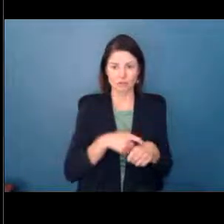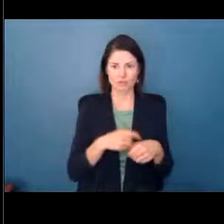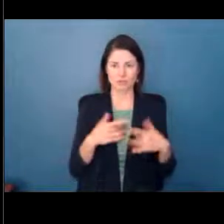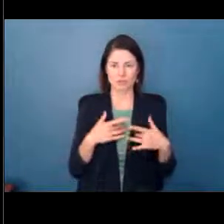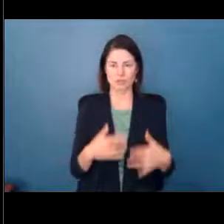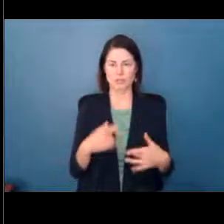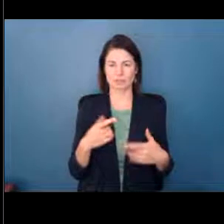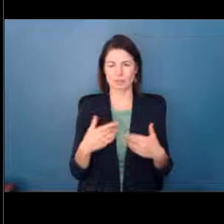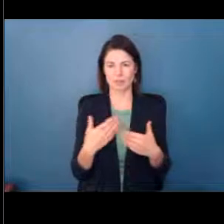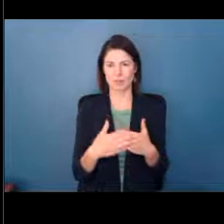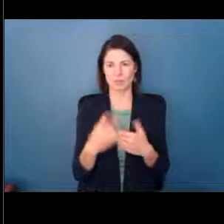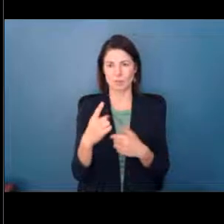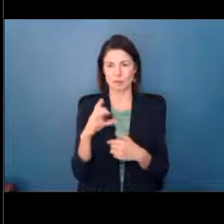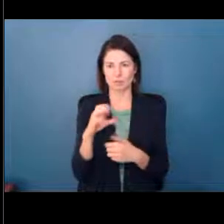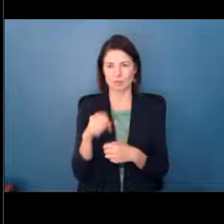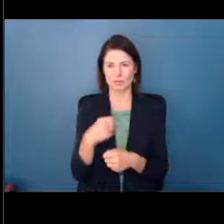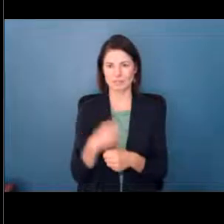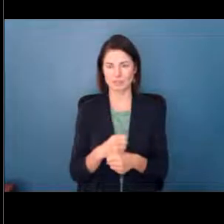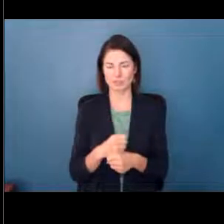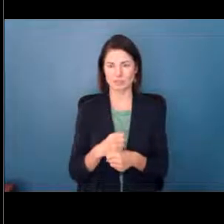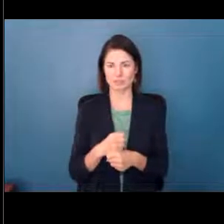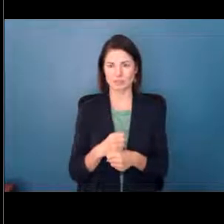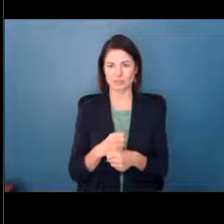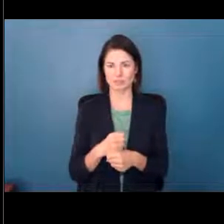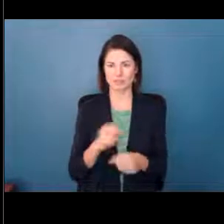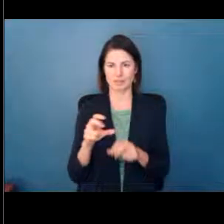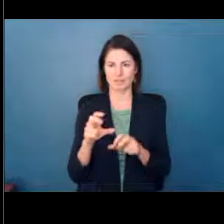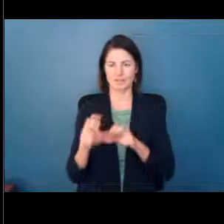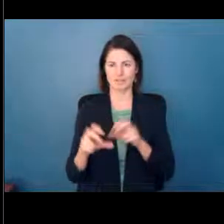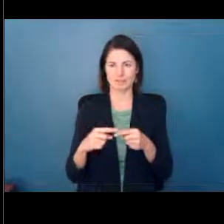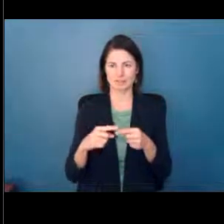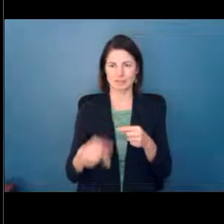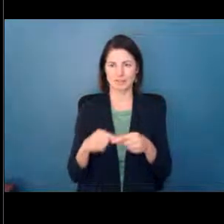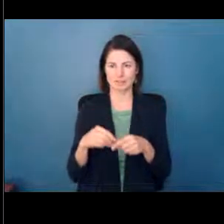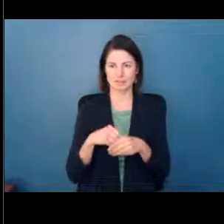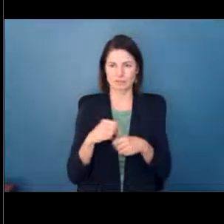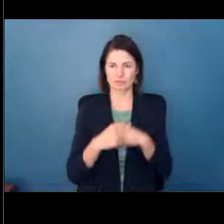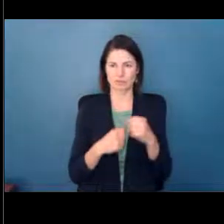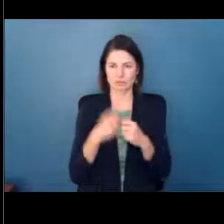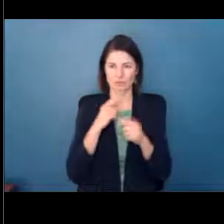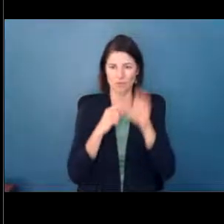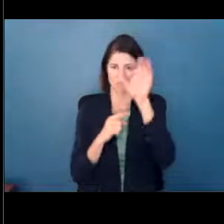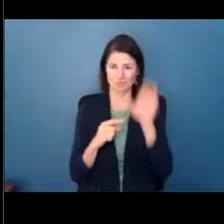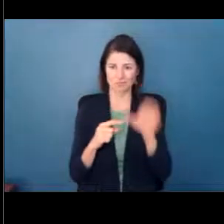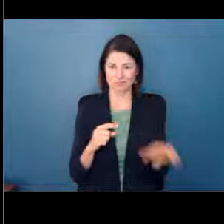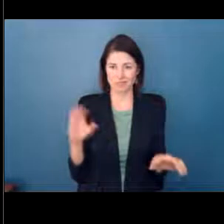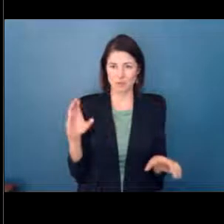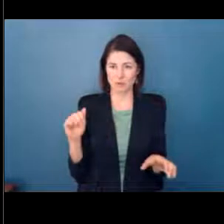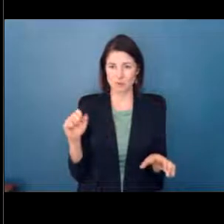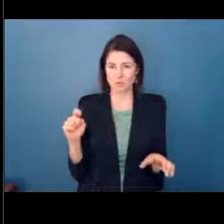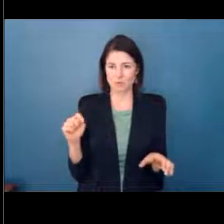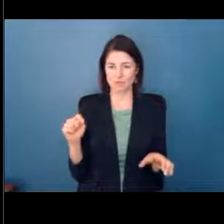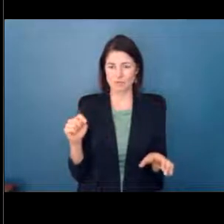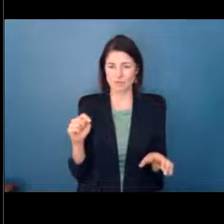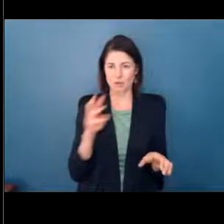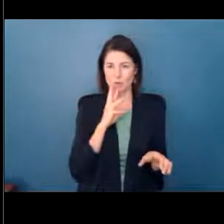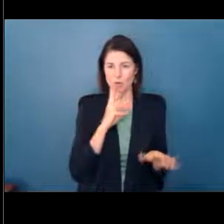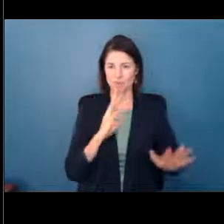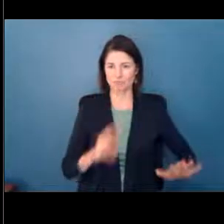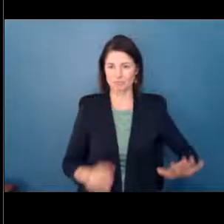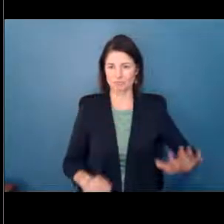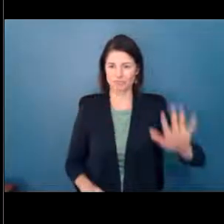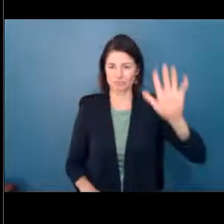100 years, the investment cycle in infrastructure along this coast and the waters that are attached to it, like